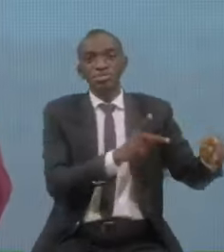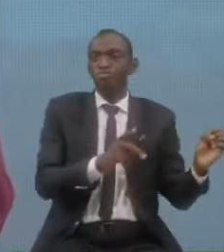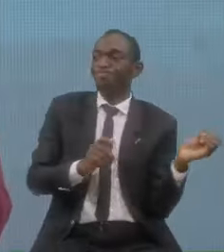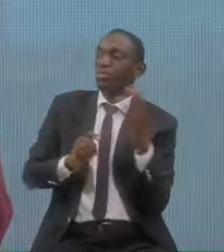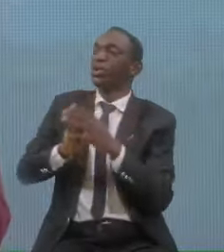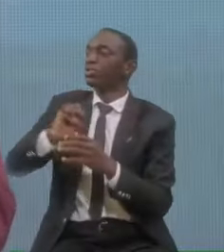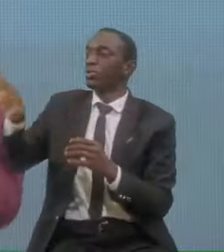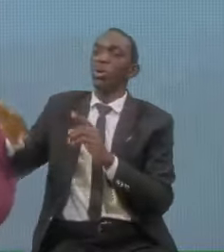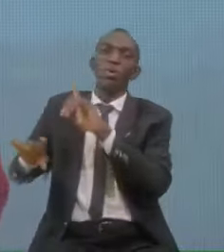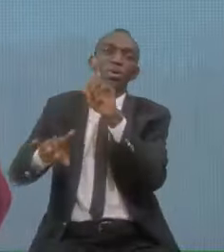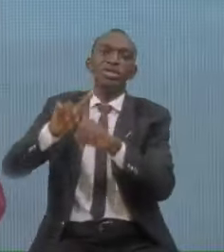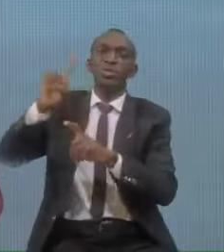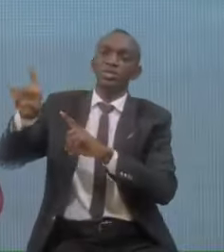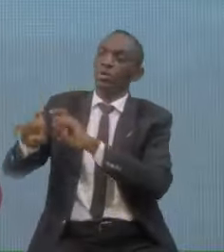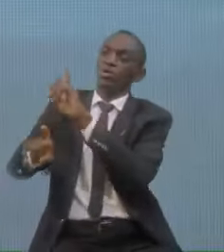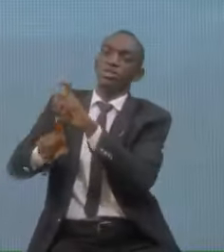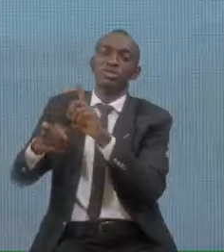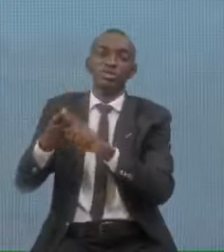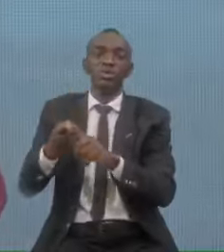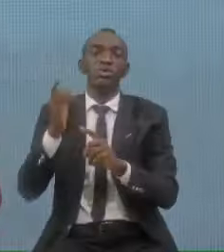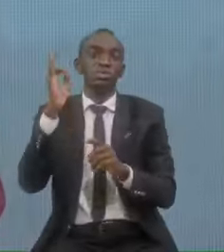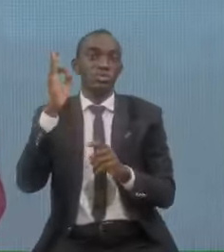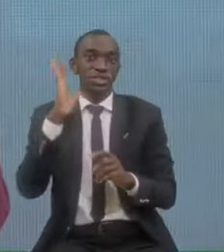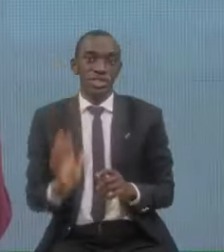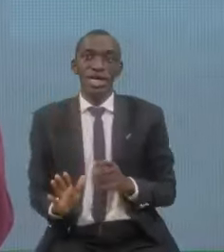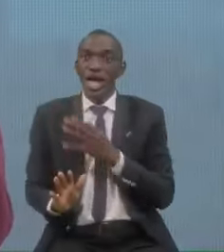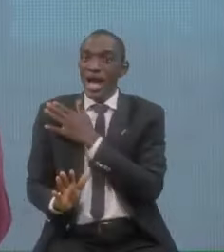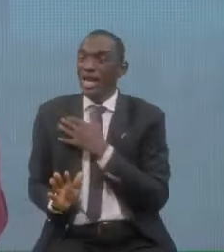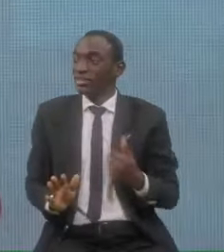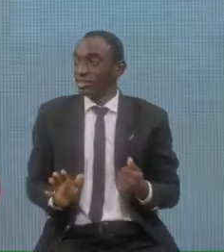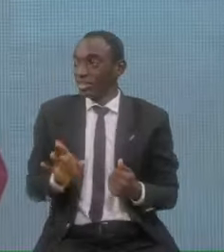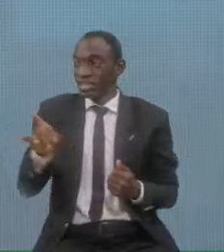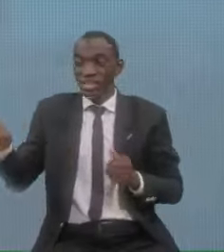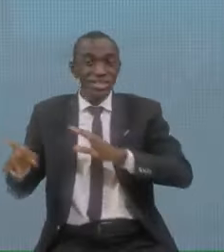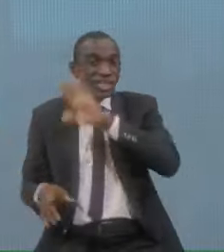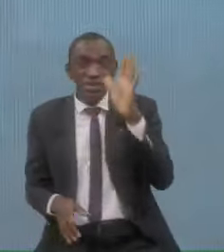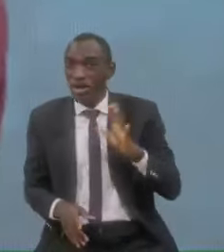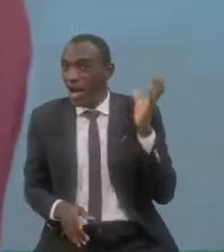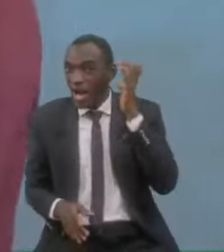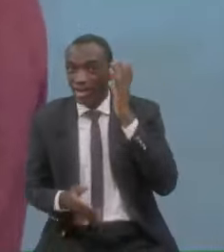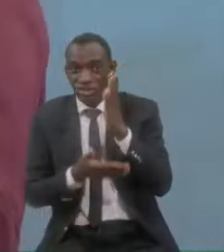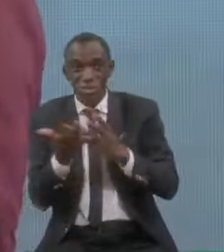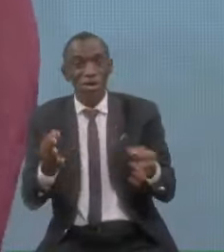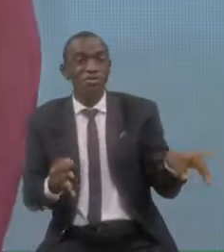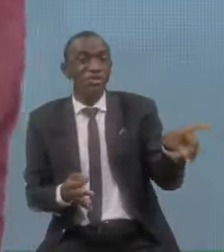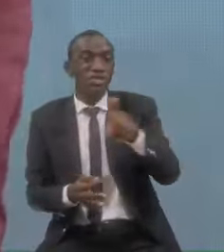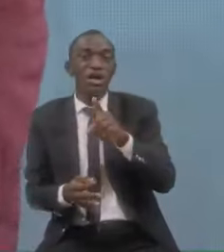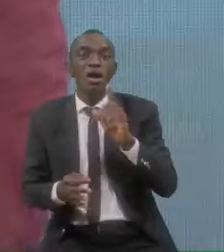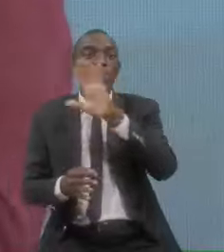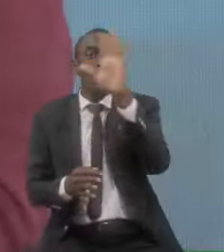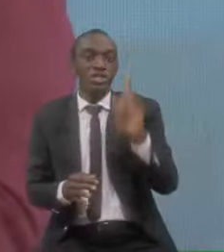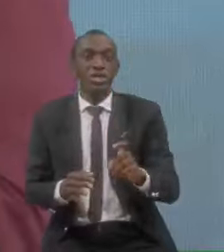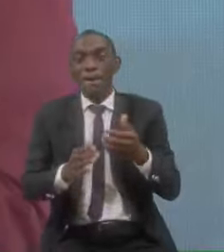they asked. I never heard any question like that before. I never responded to any question like